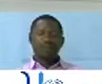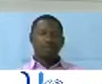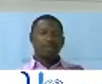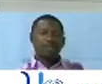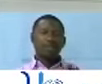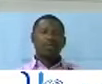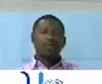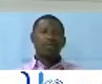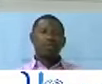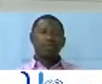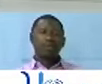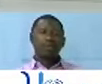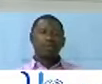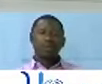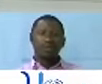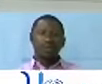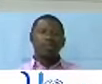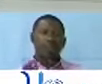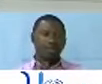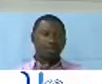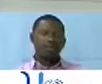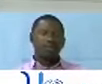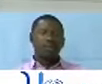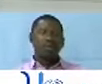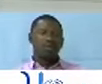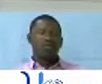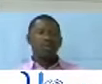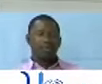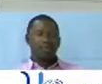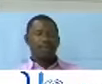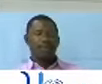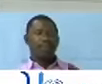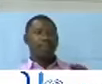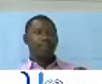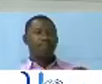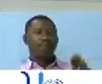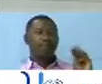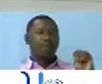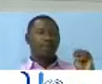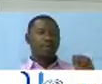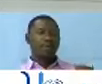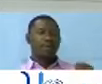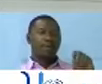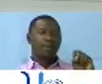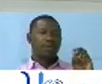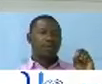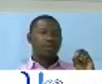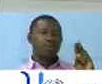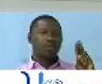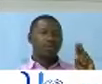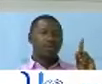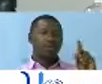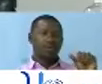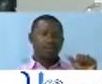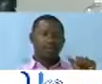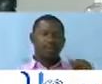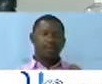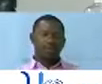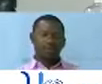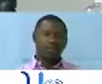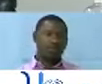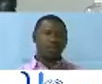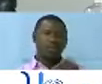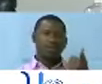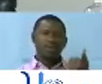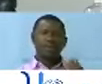suñ mbotay gog rek muy nek ci jamono Mrs. Bensouda. 2006. Ci adun 2006. So that was a rare show